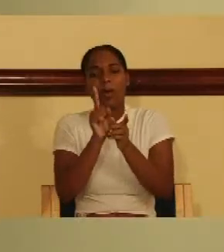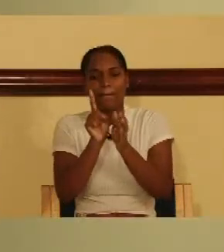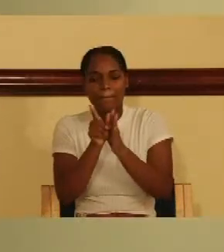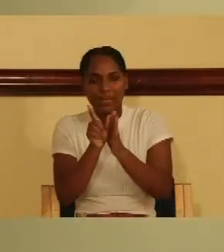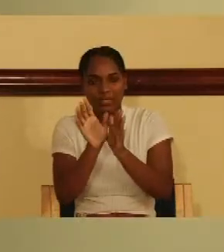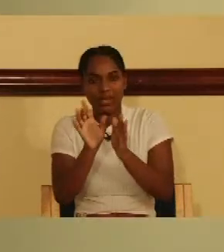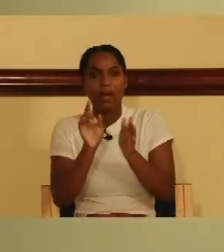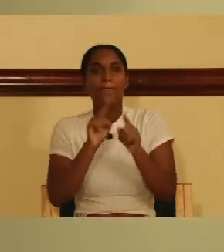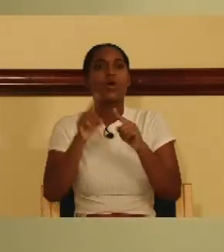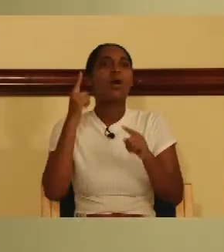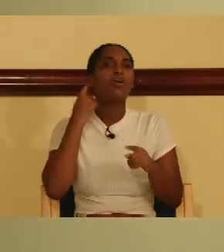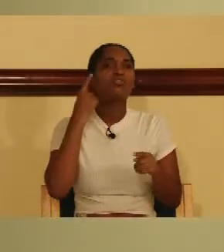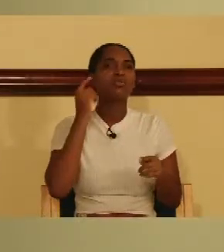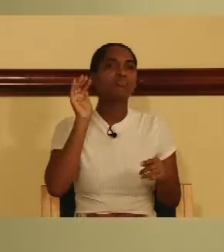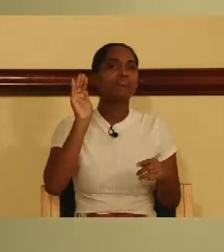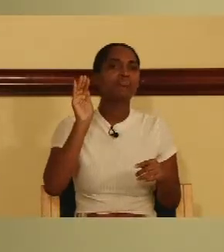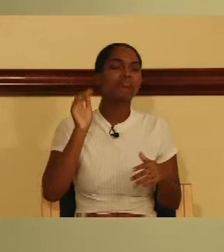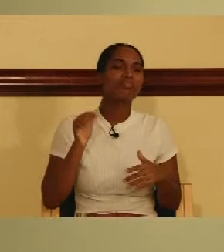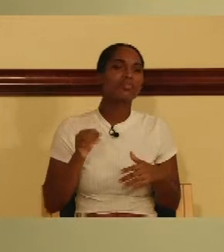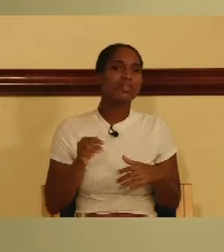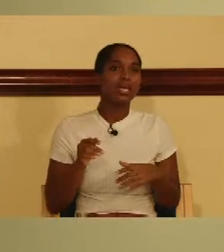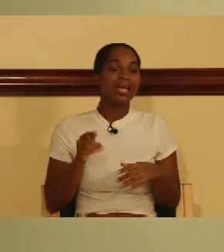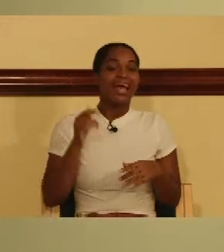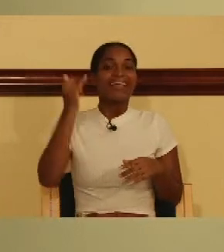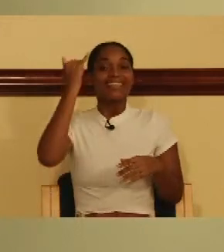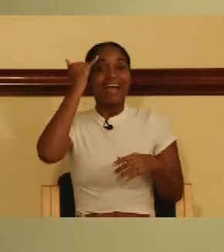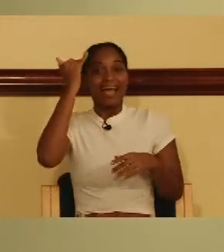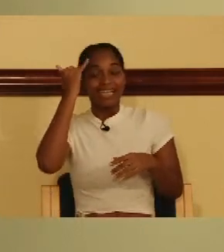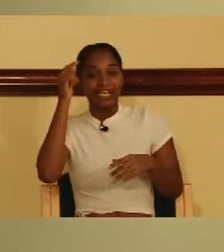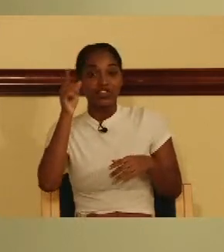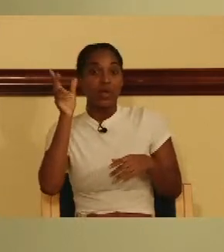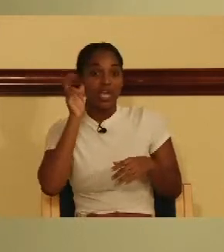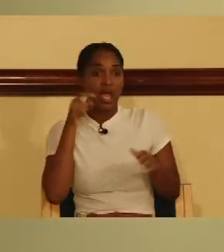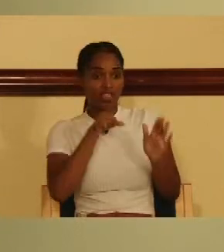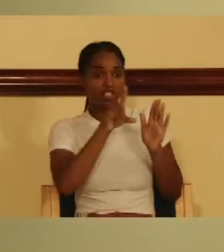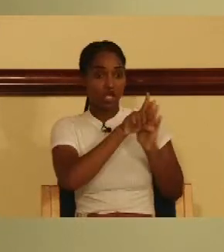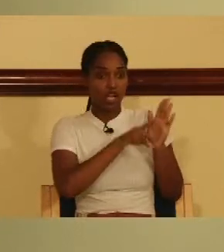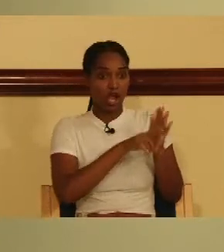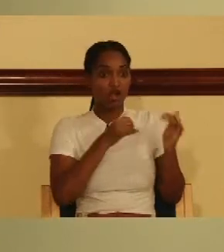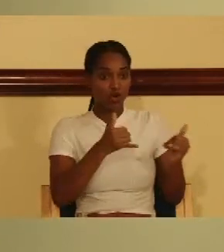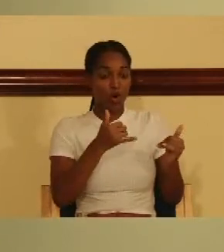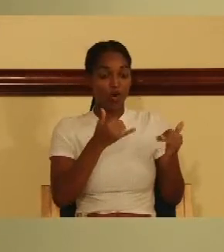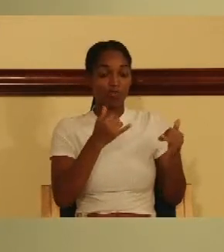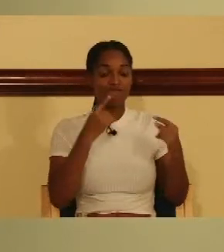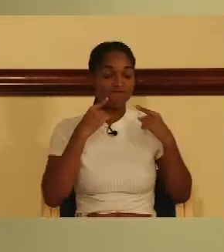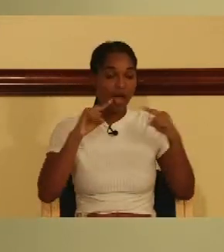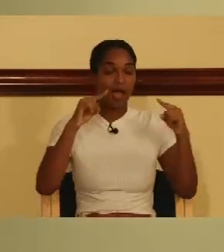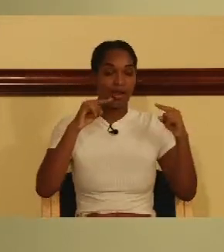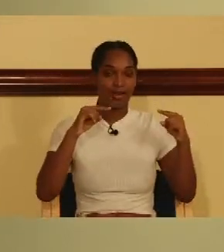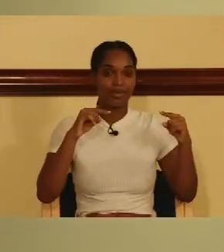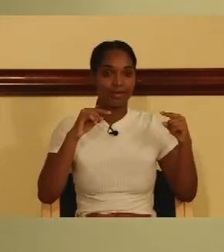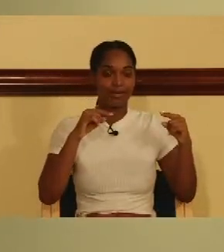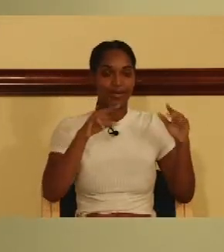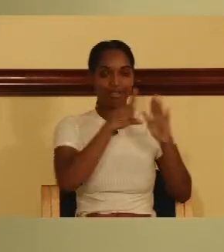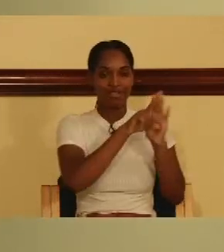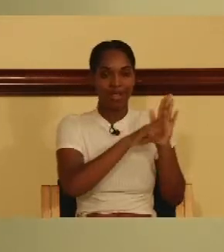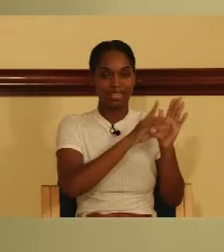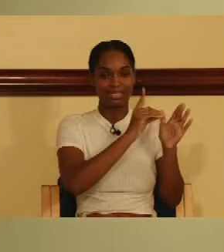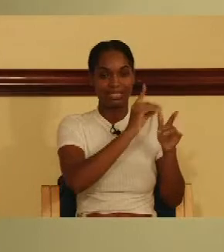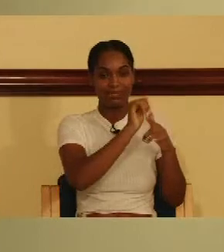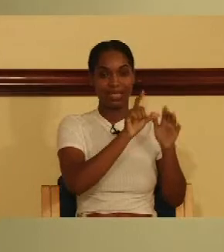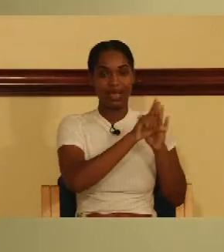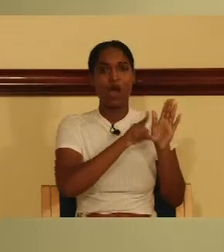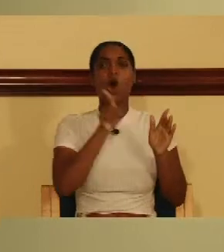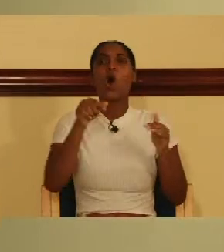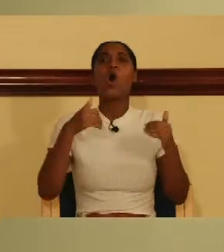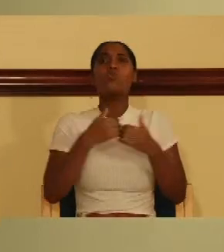But Andre, the idea of hearing that this act is coming to fruition finally, how do you and those you represent feel